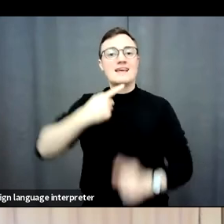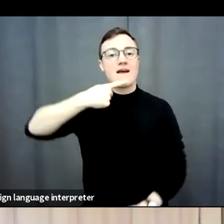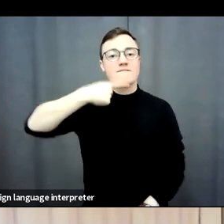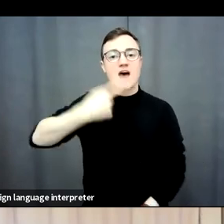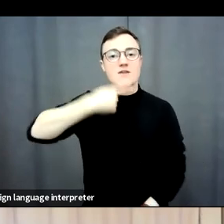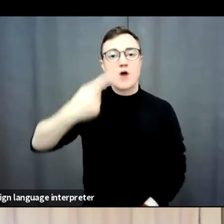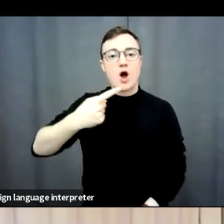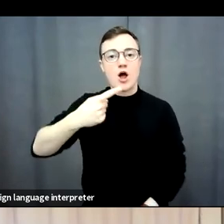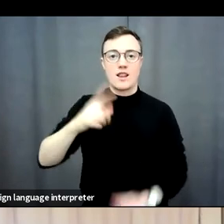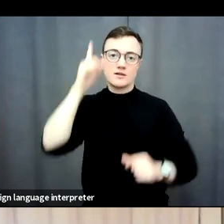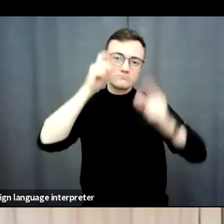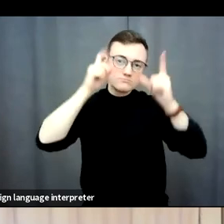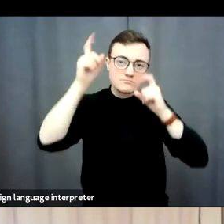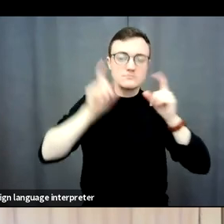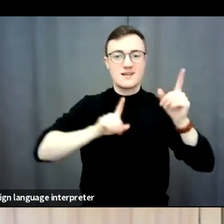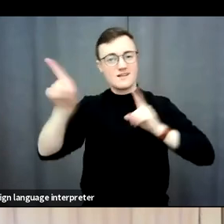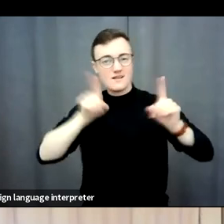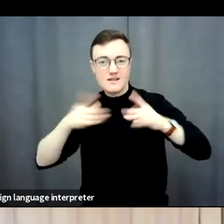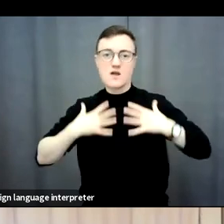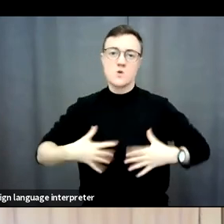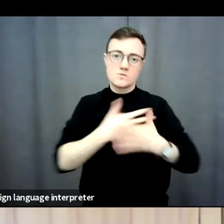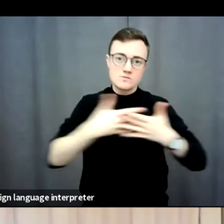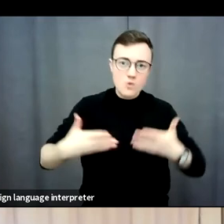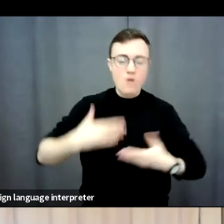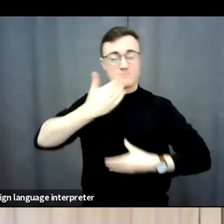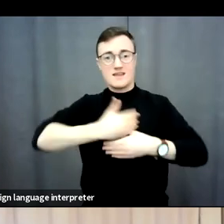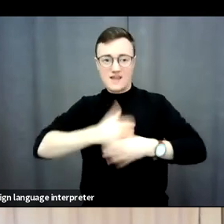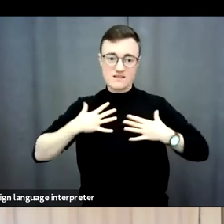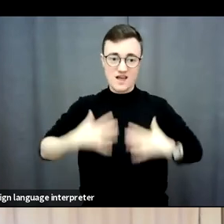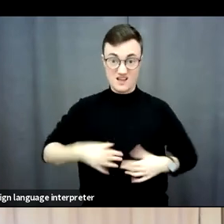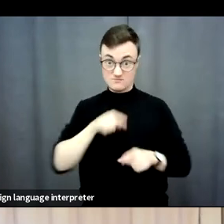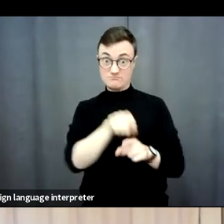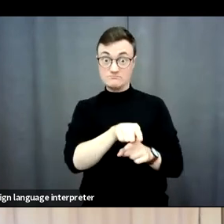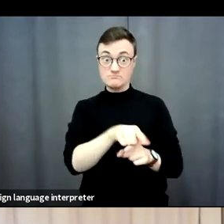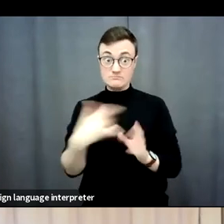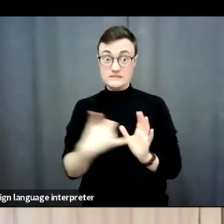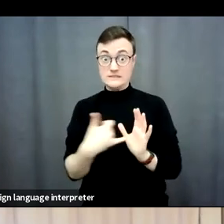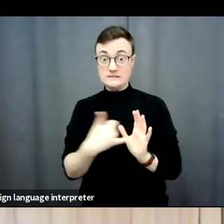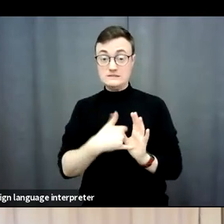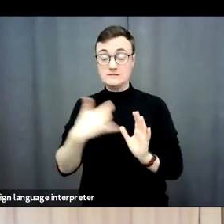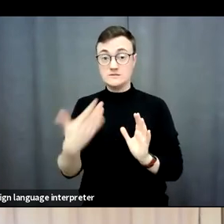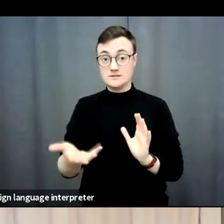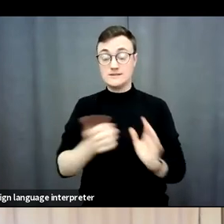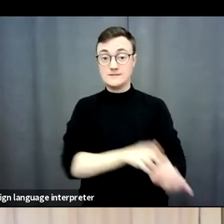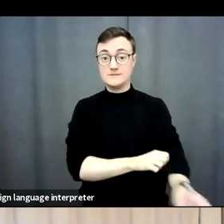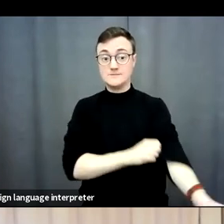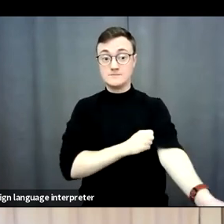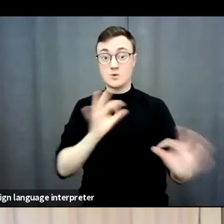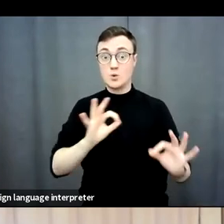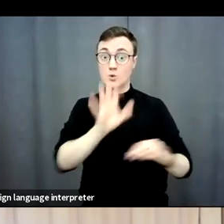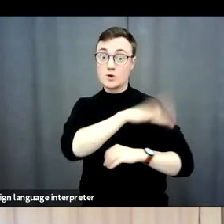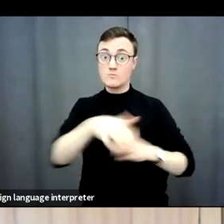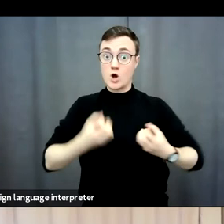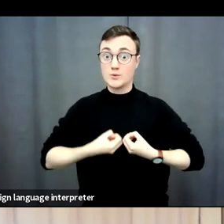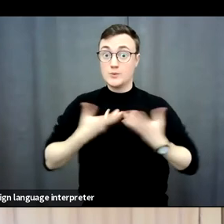on, the unverbal movements and behaviors? Should that also include in the way that children are